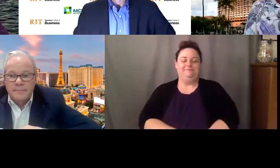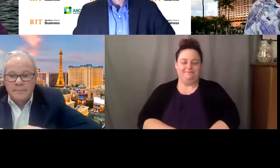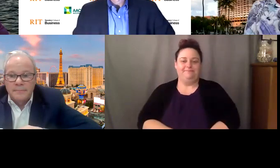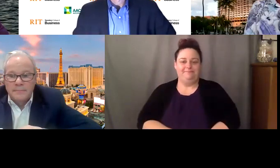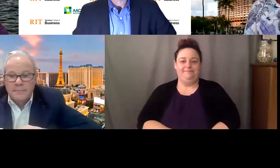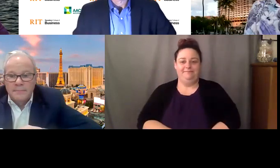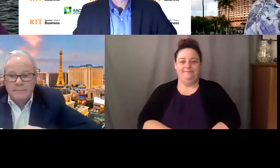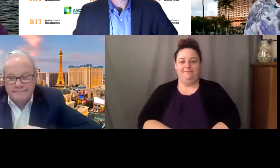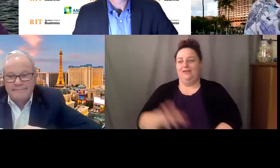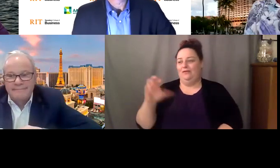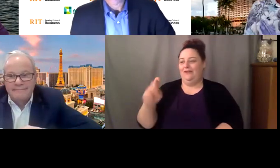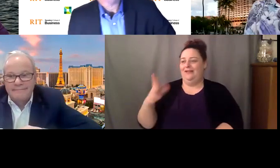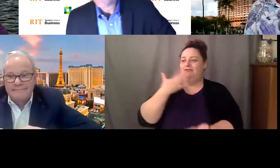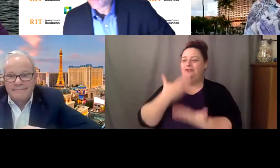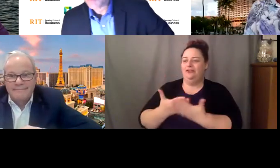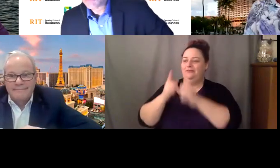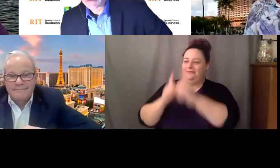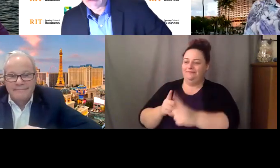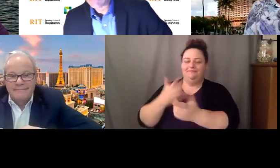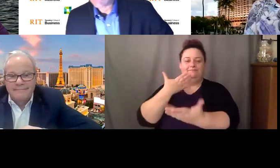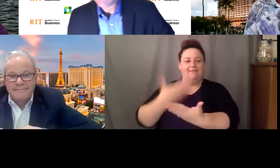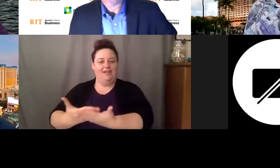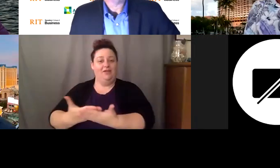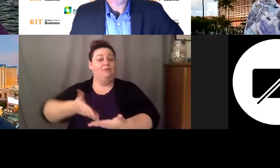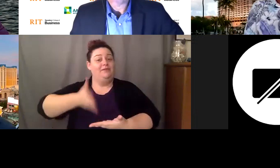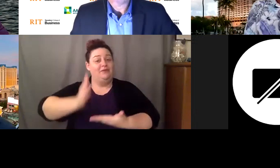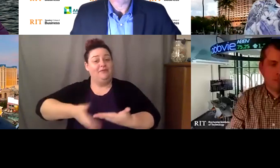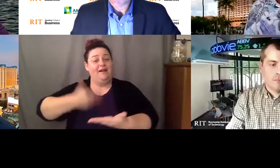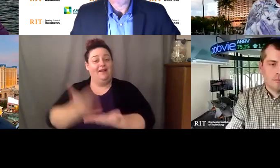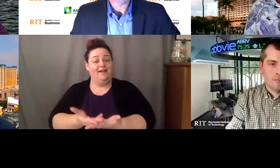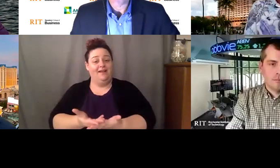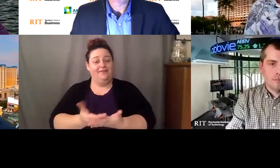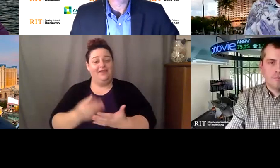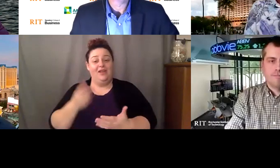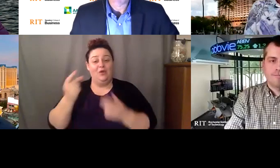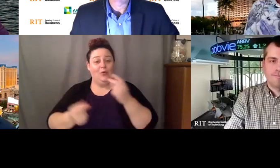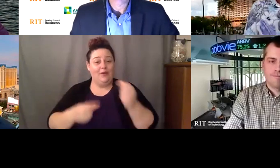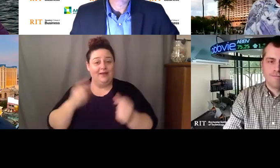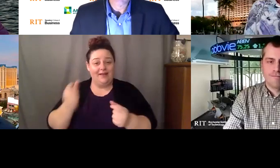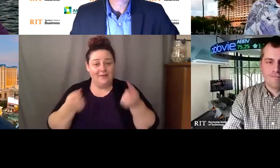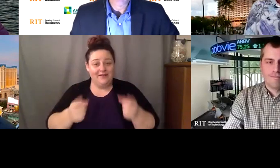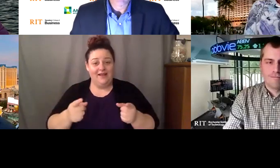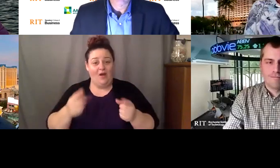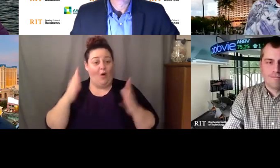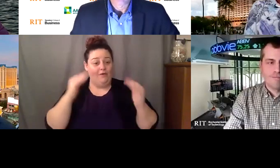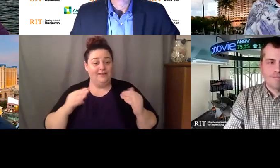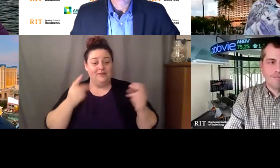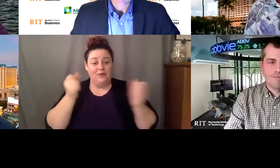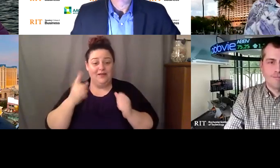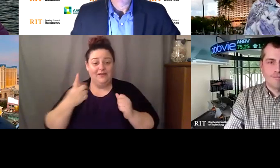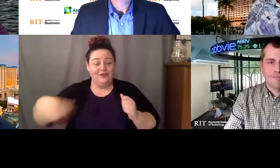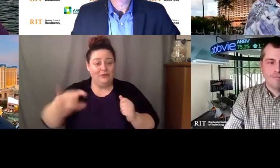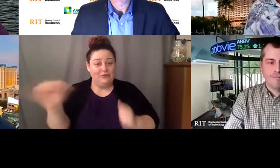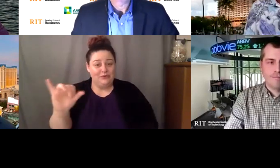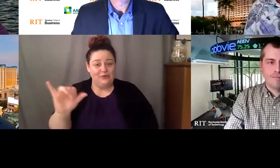That's a perfect ending, Harvey. Thanks. We've come to the end, and it went by quick for me, and I hope it went by quick for you. So I'm going to,